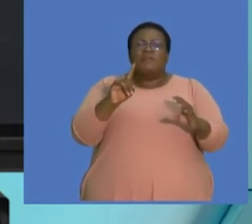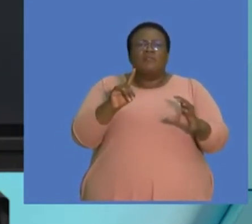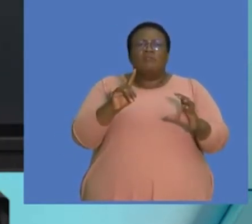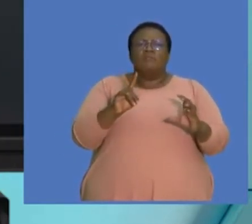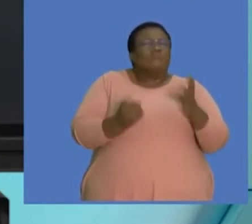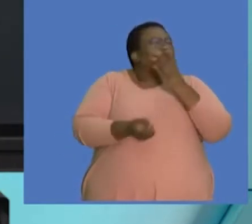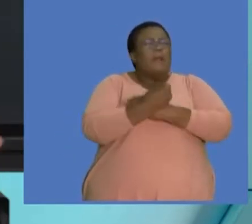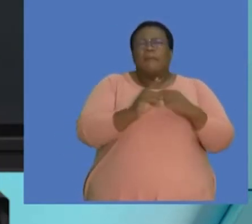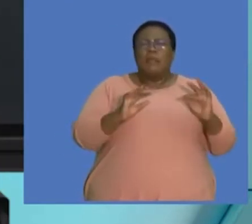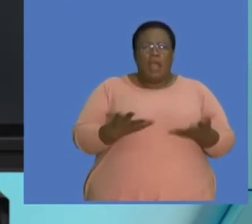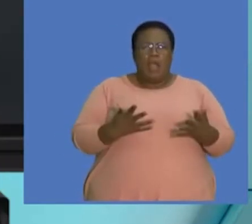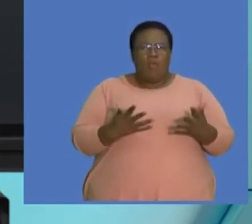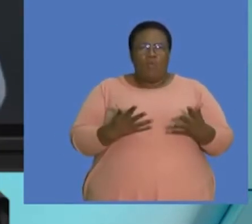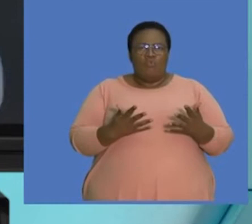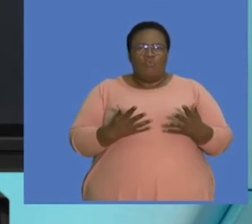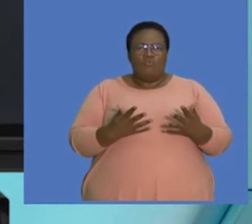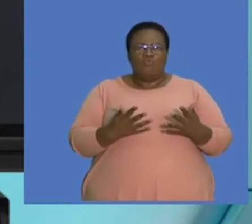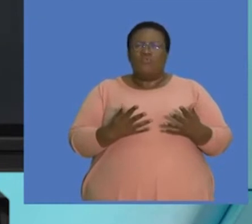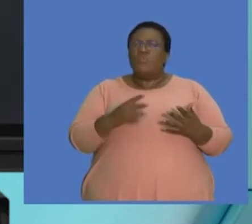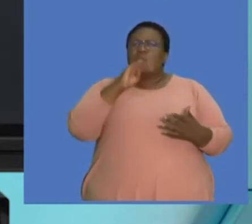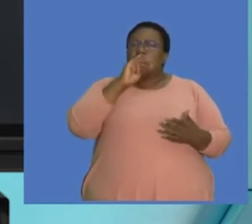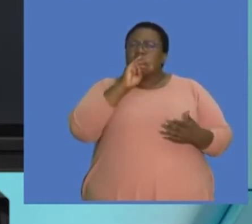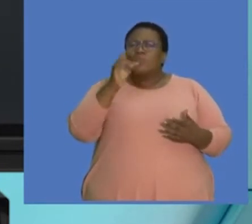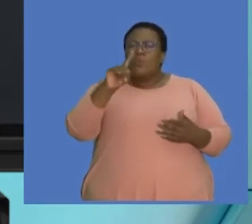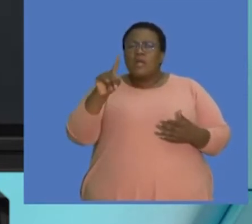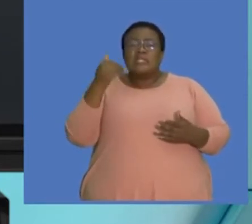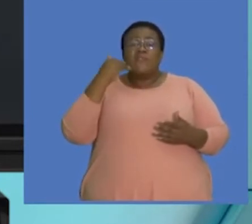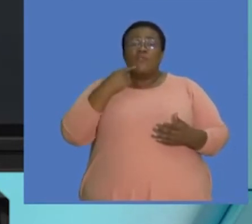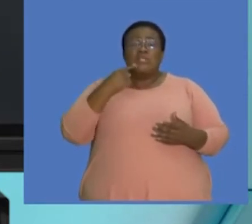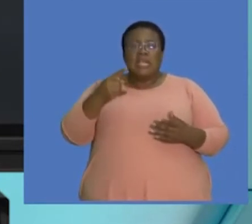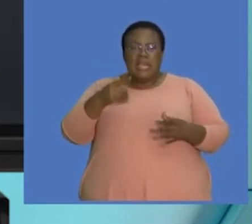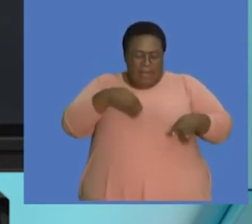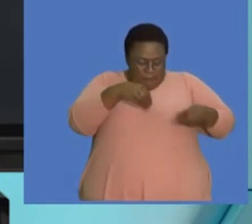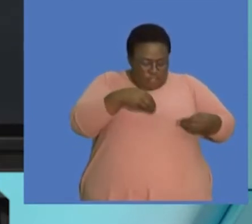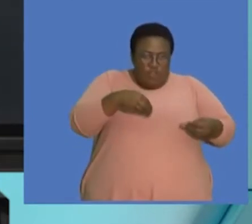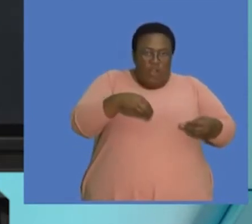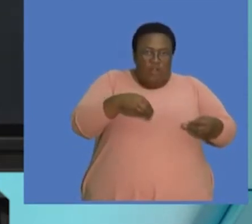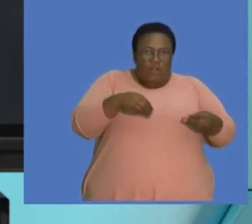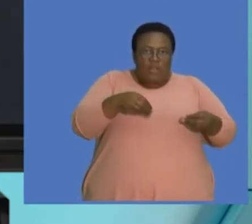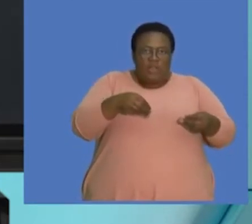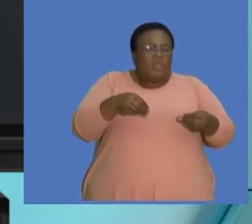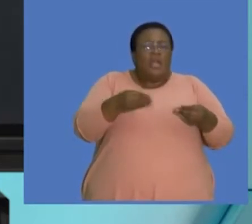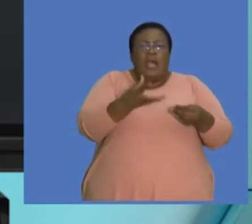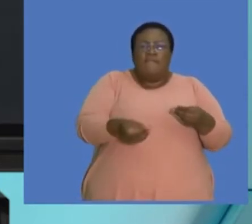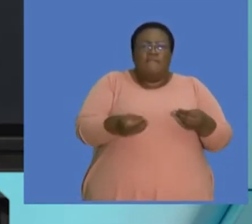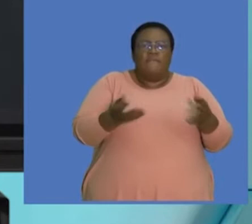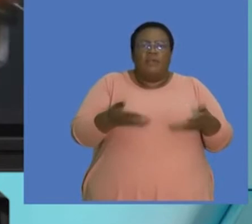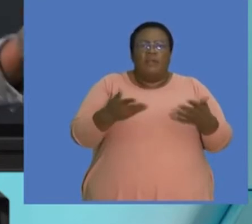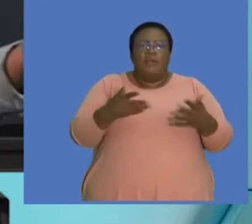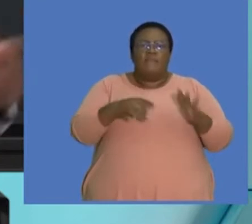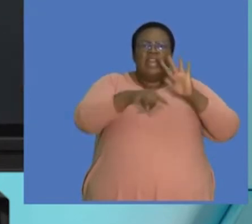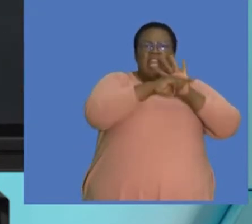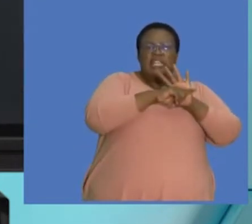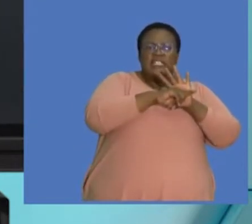How does charge arise? And what exactly do we mean when we say a material carries, for argument's sake, a